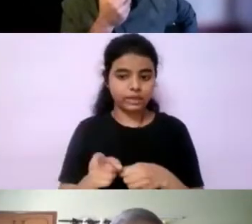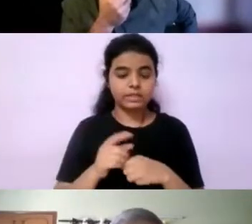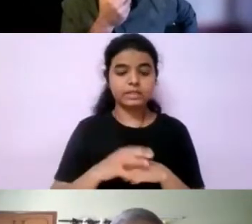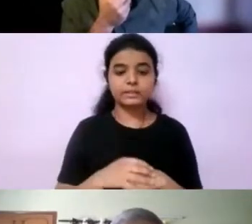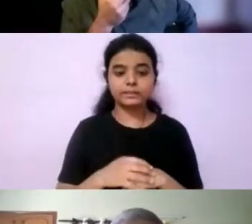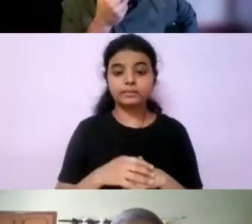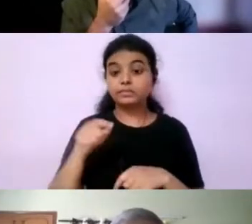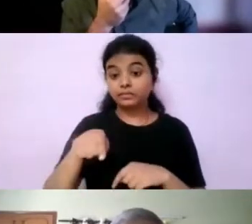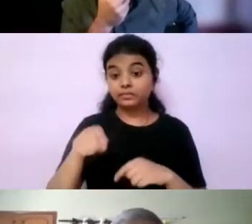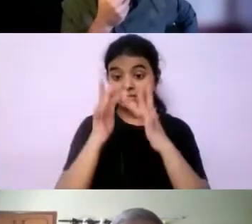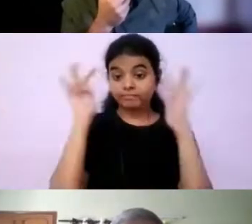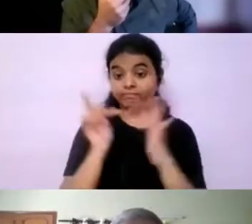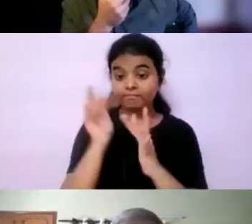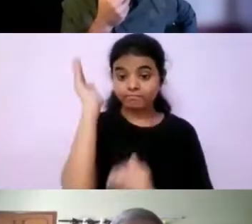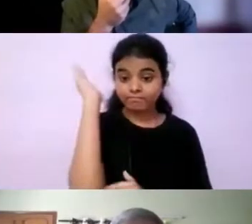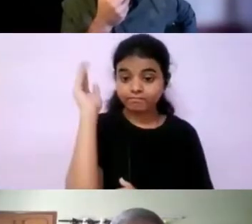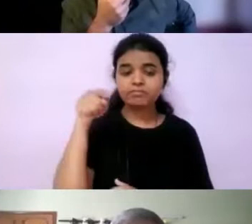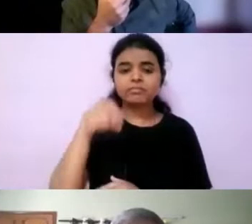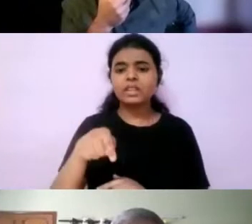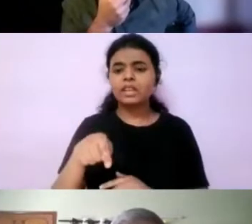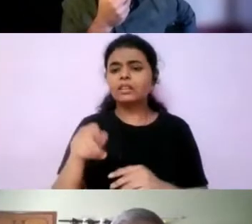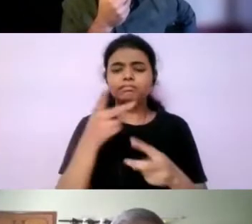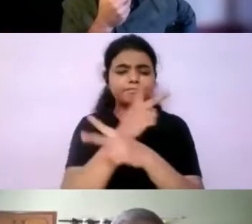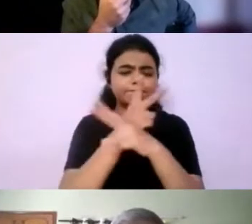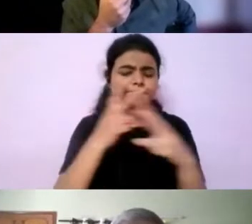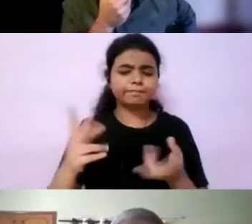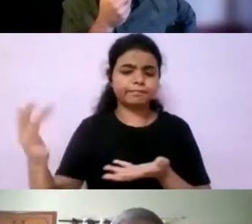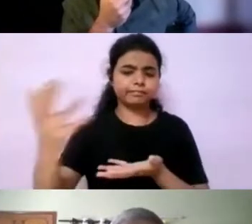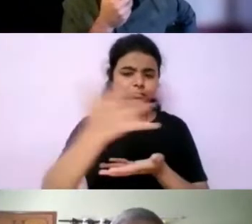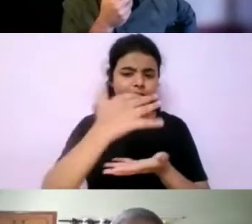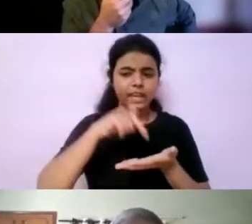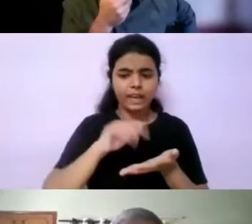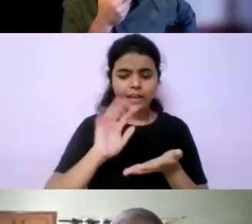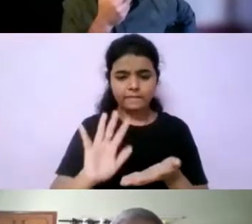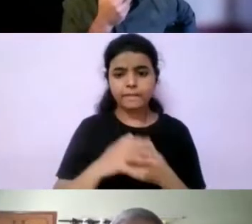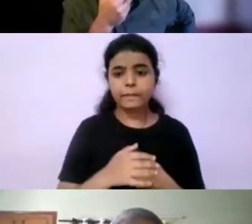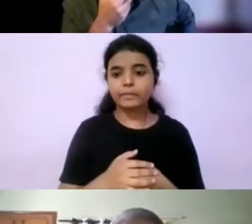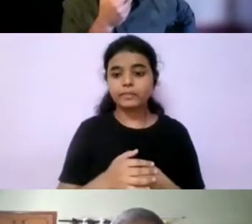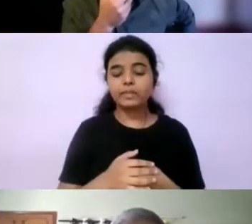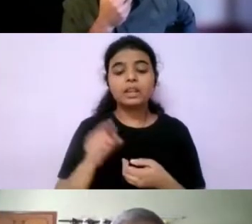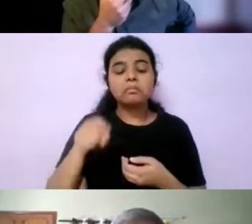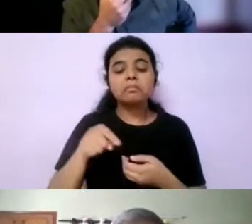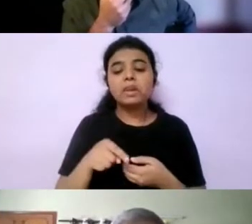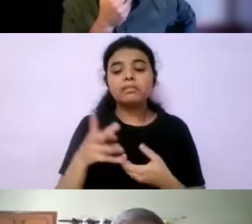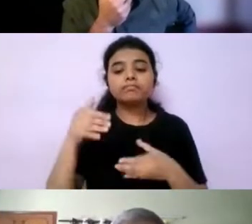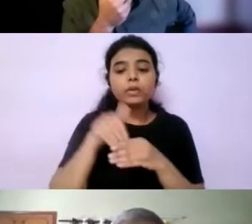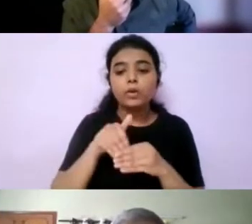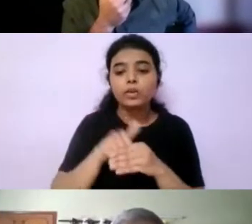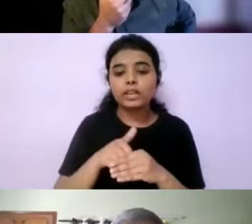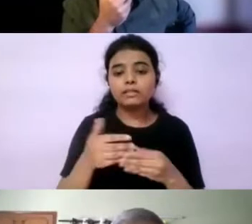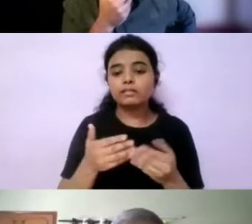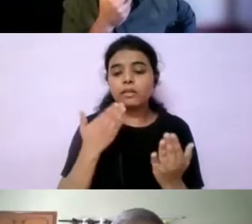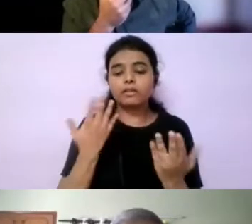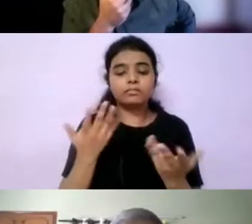This webinar gathers great significance in the context of the fact